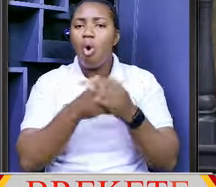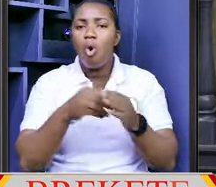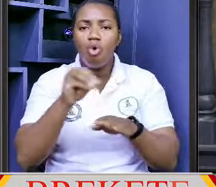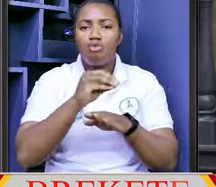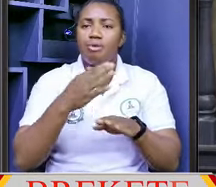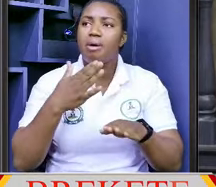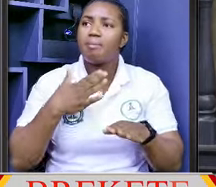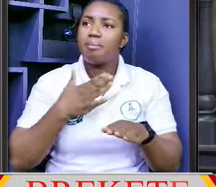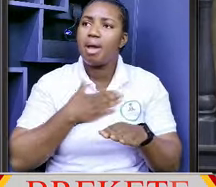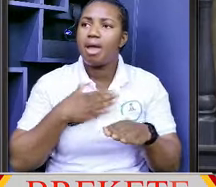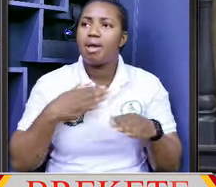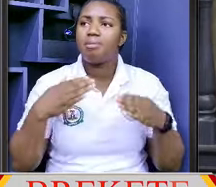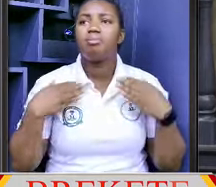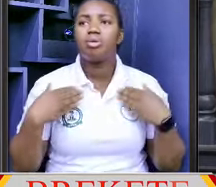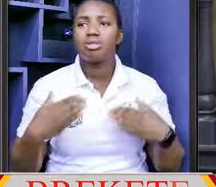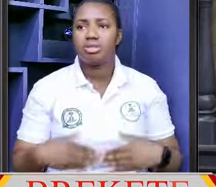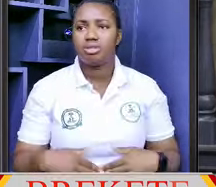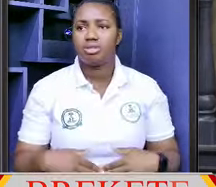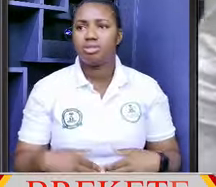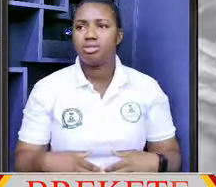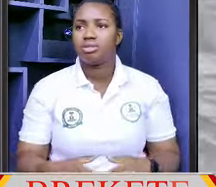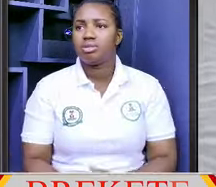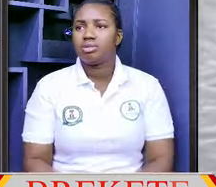So, may I come in, please?